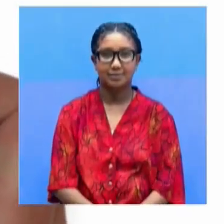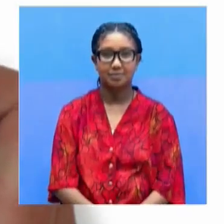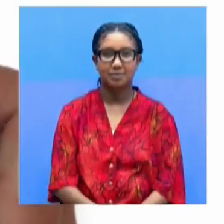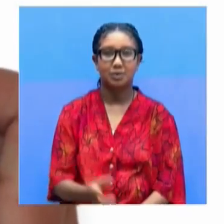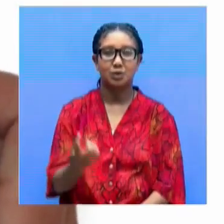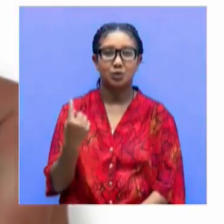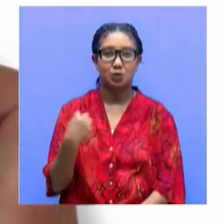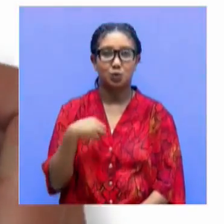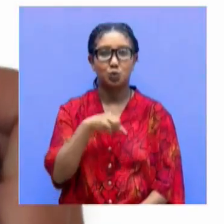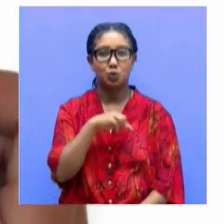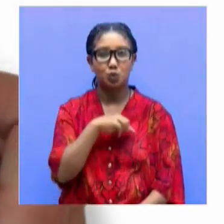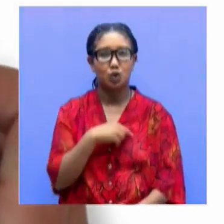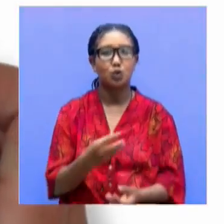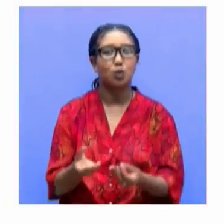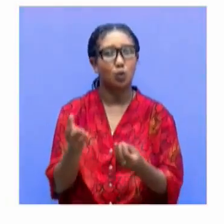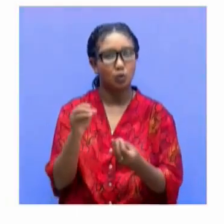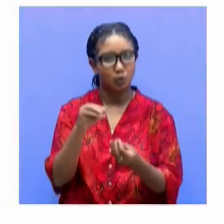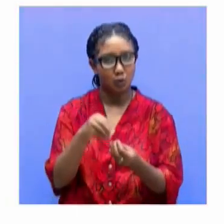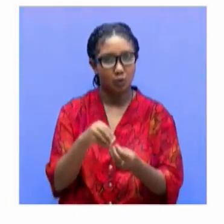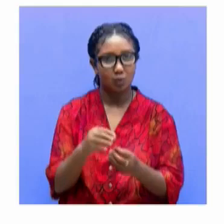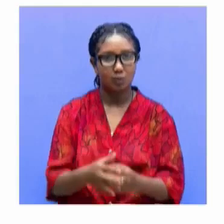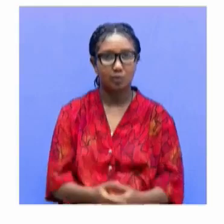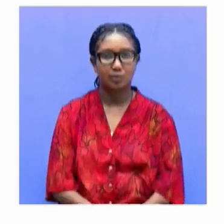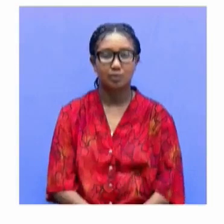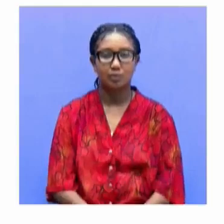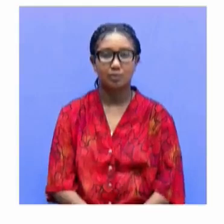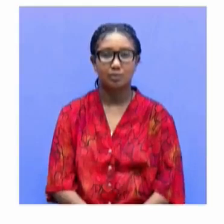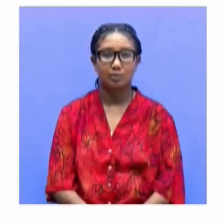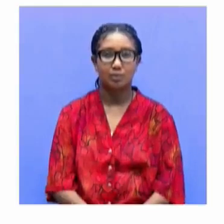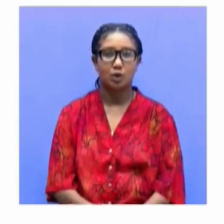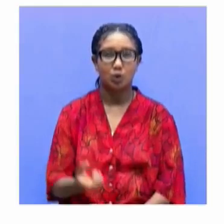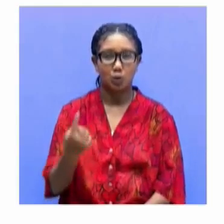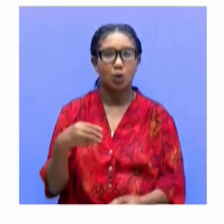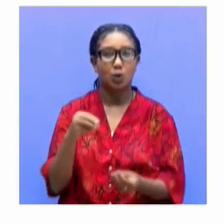we also,